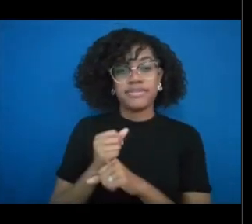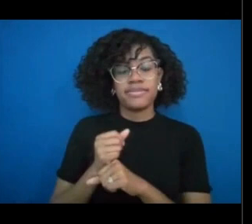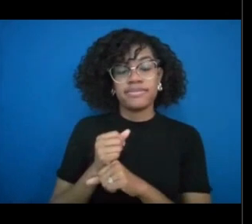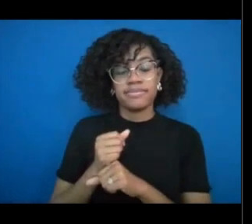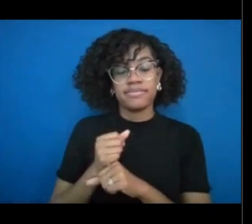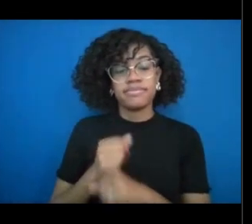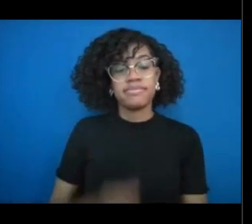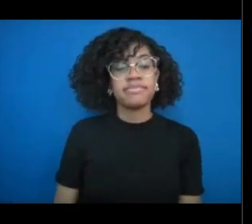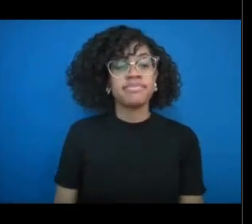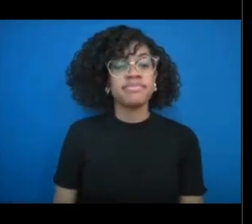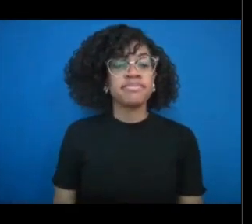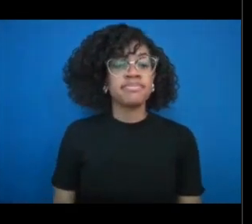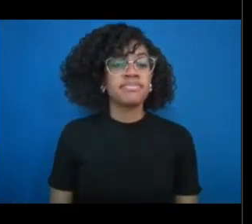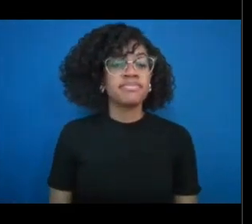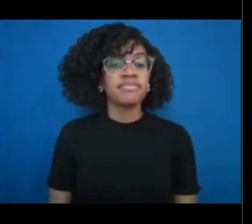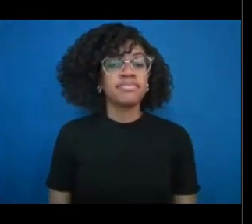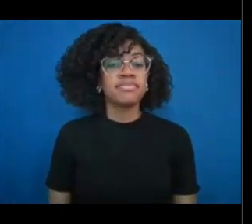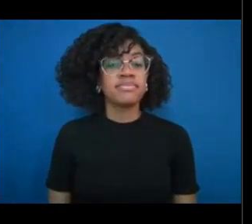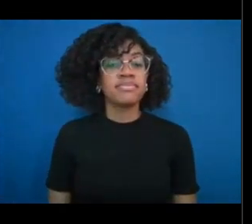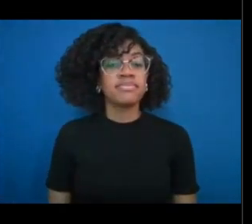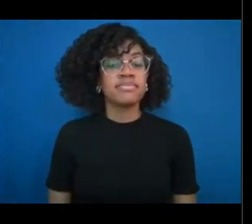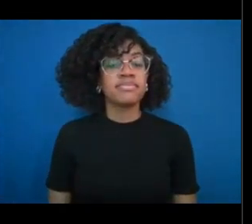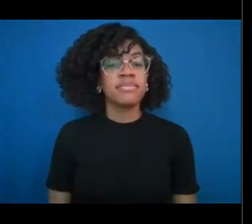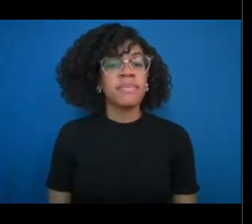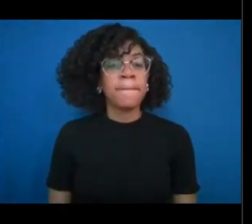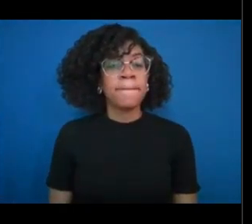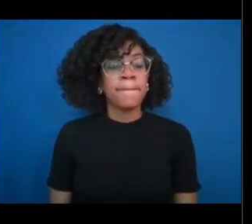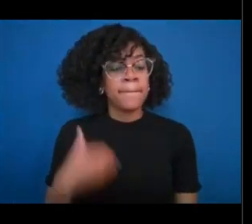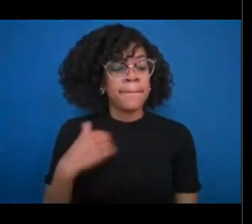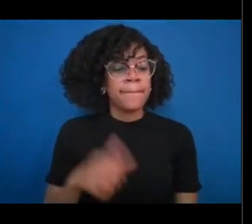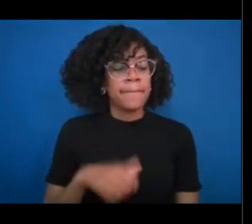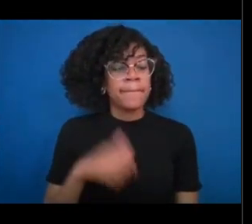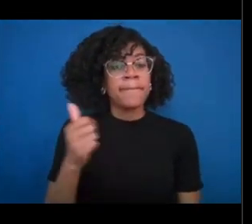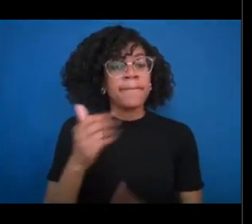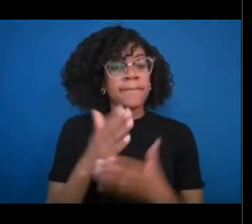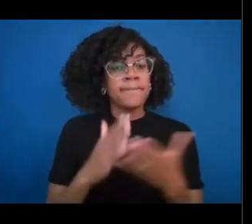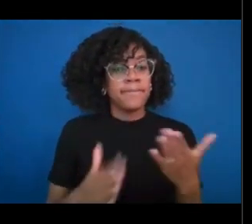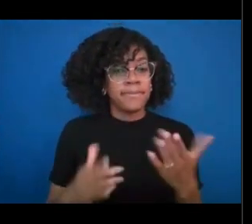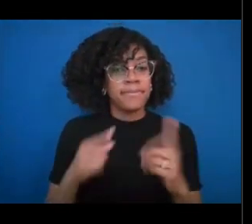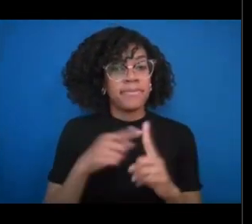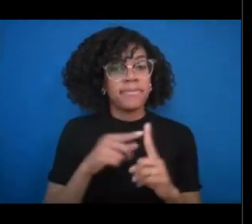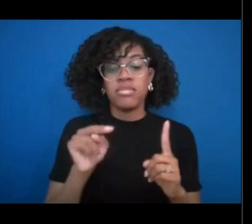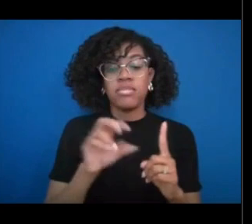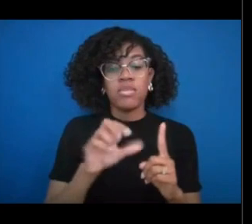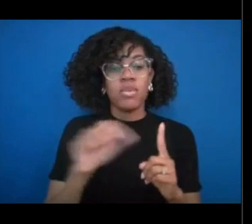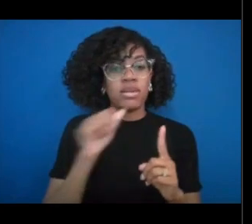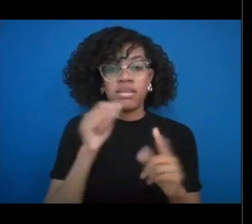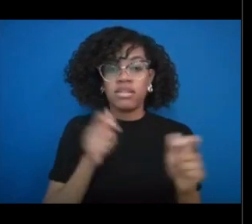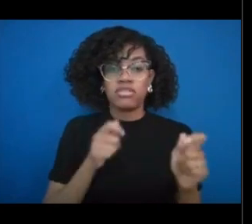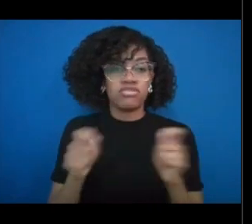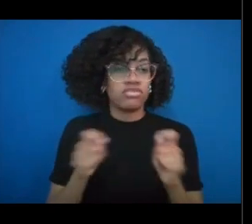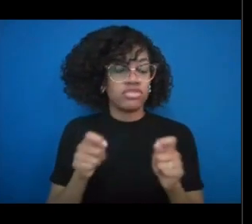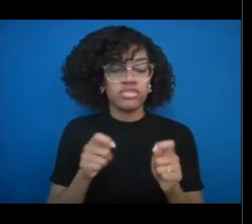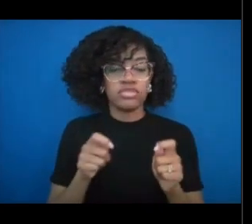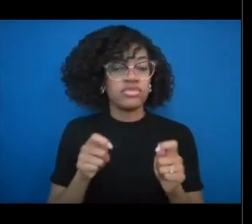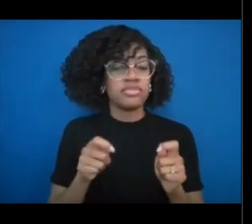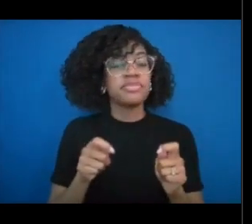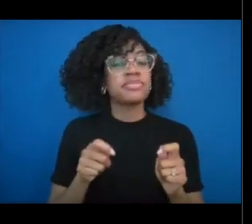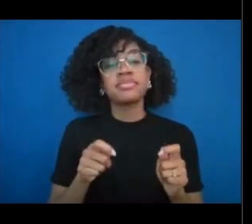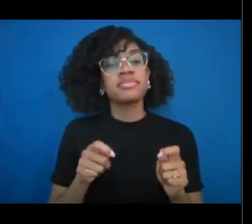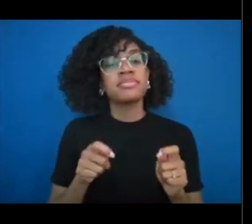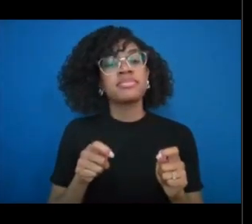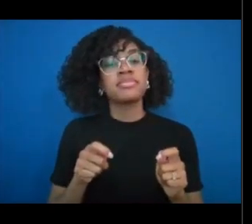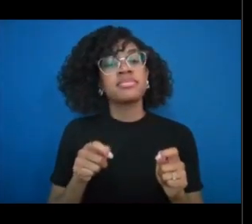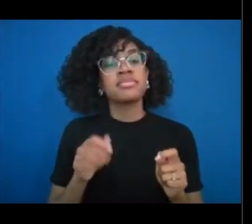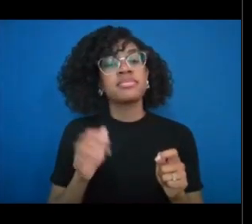review. There is another piece that NOAA does not control that is